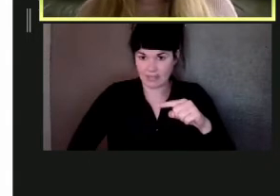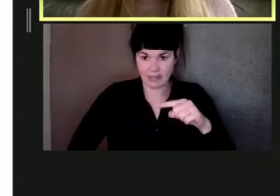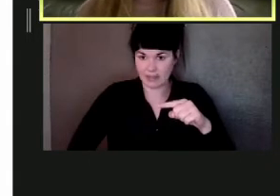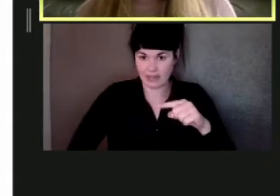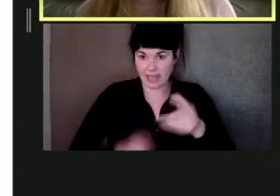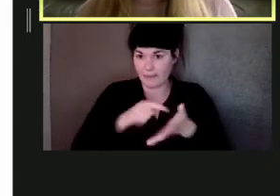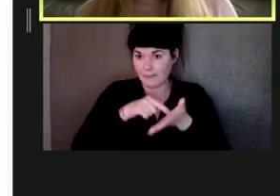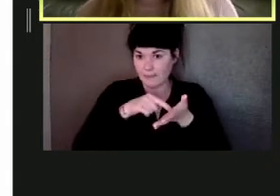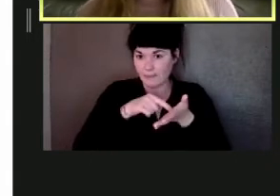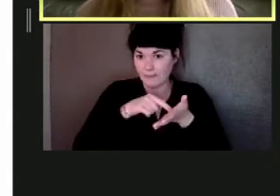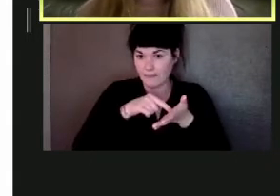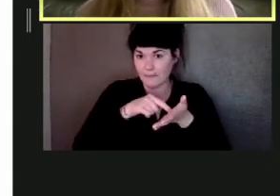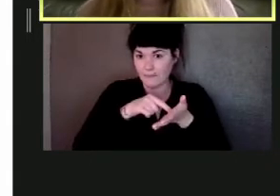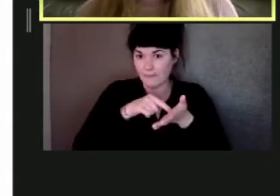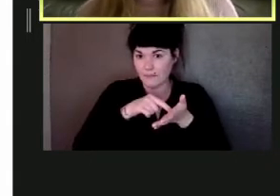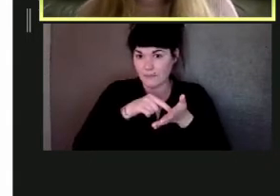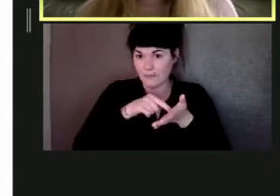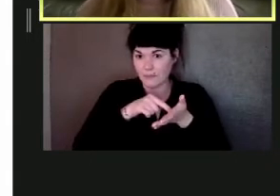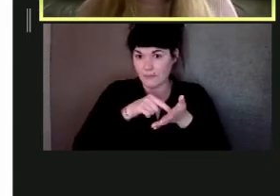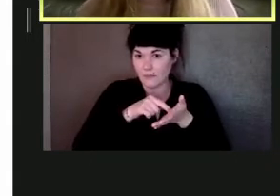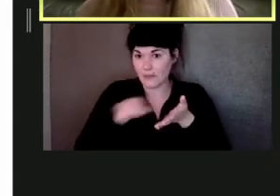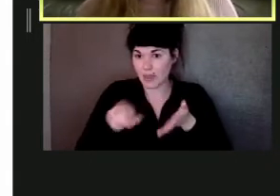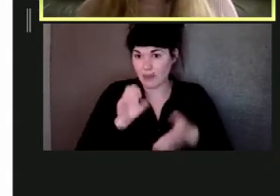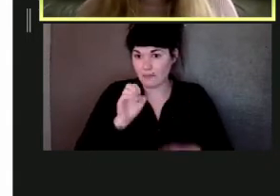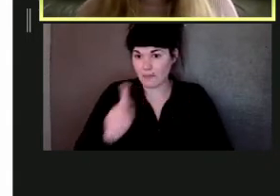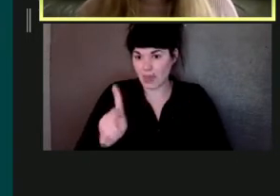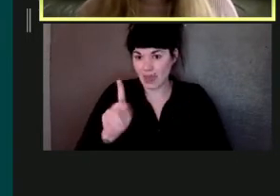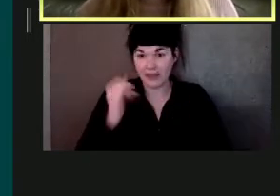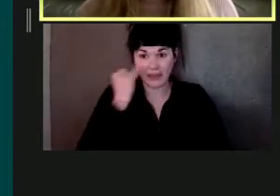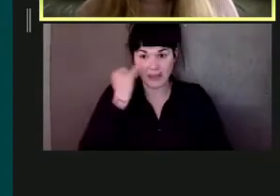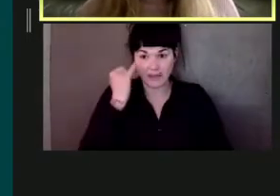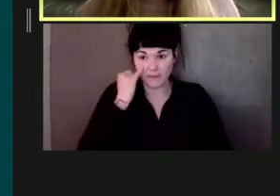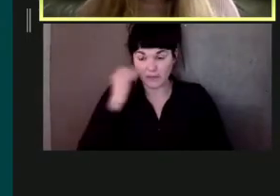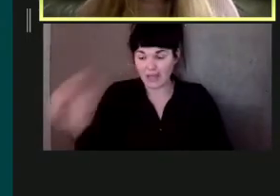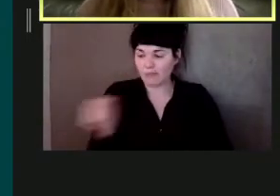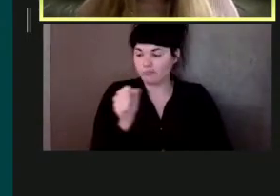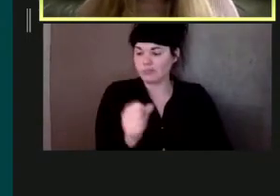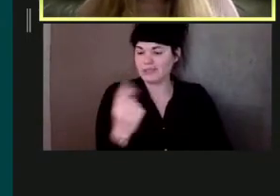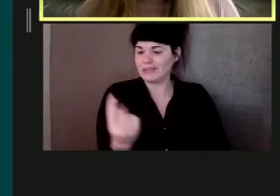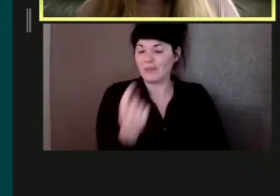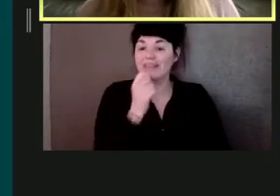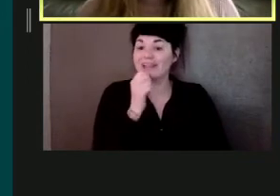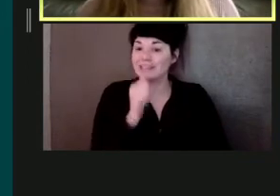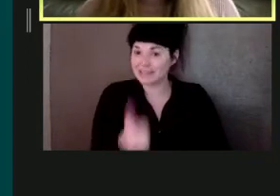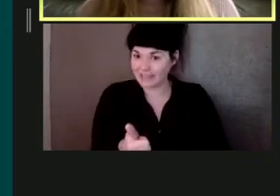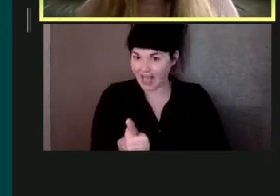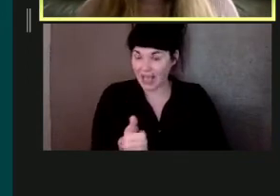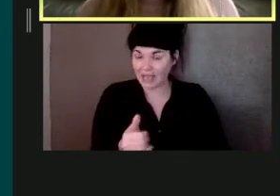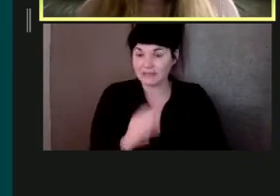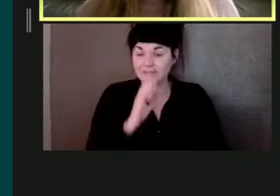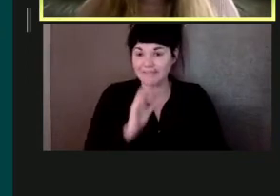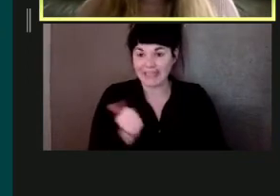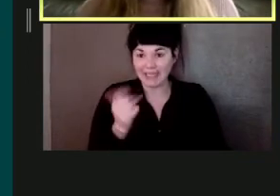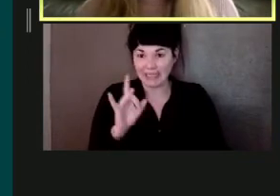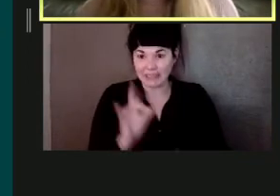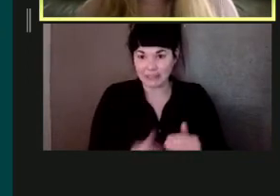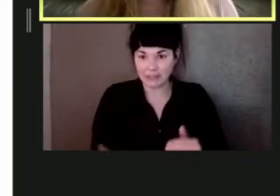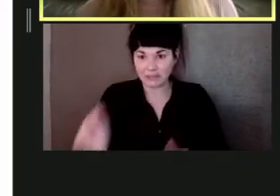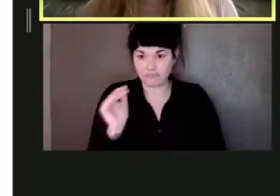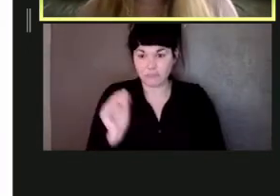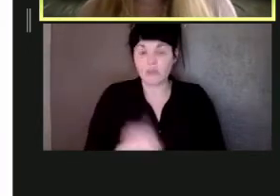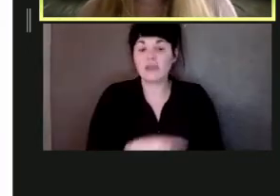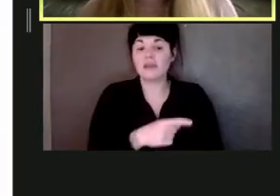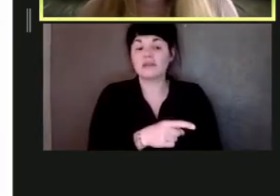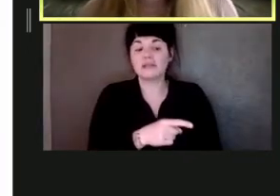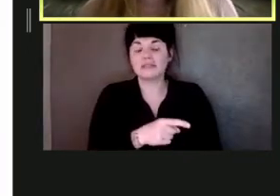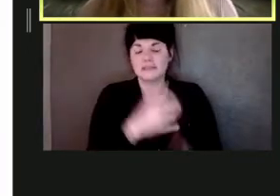for anyone bringing a person under the age of 18 to get vaccinated. And this is a little bit more about our Good Neighbor program and